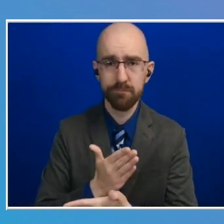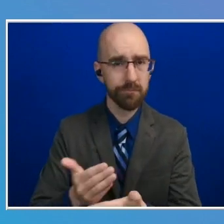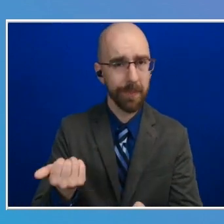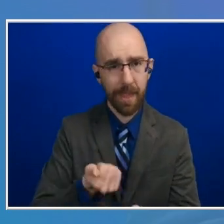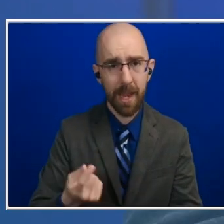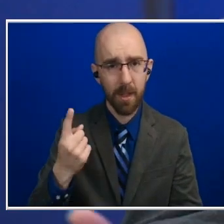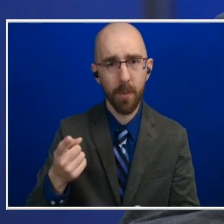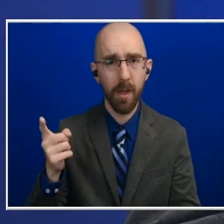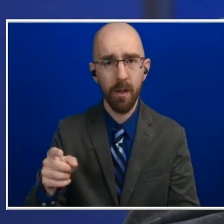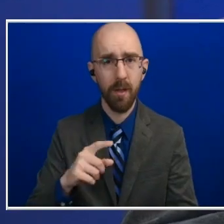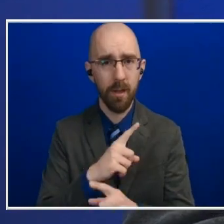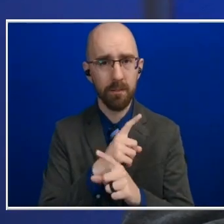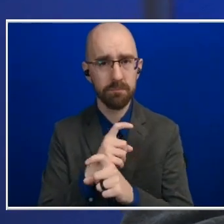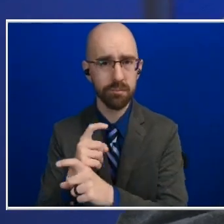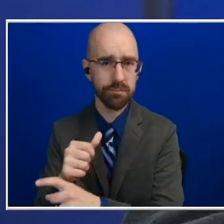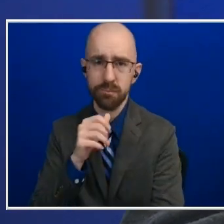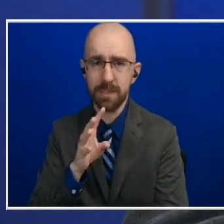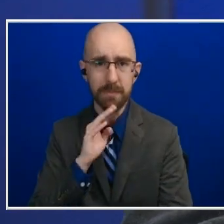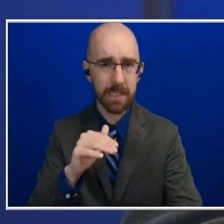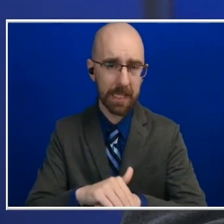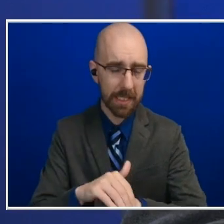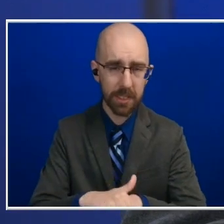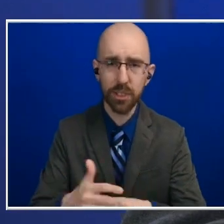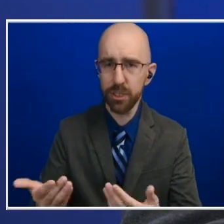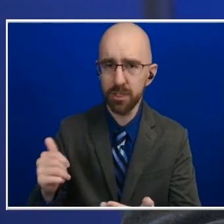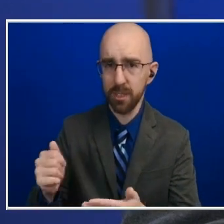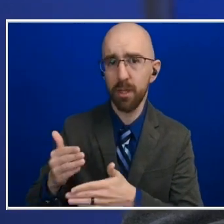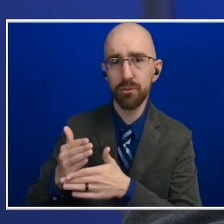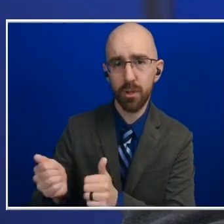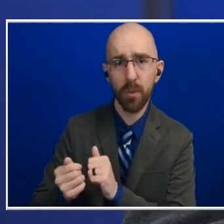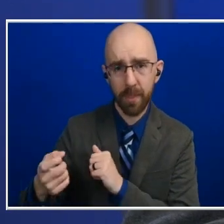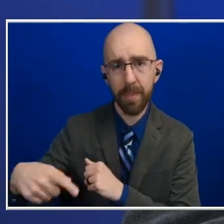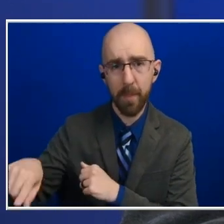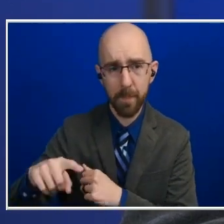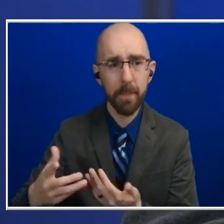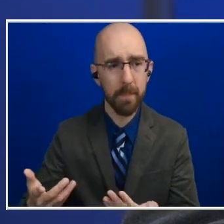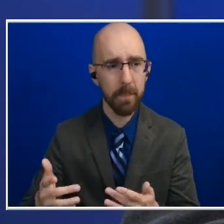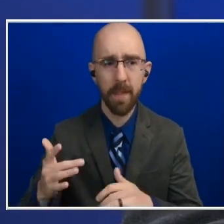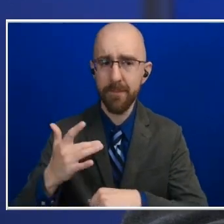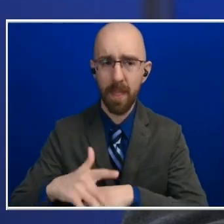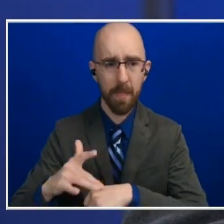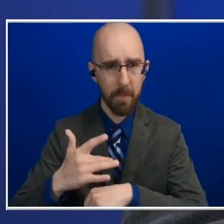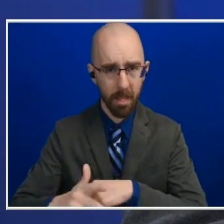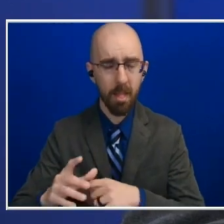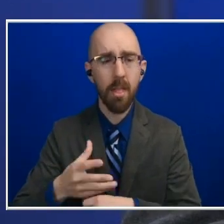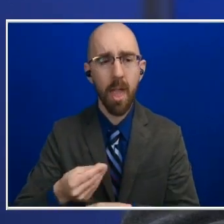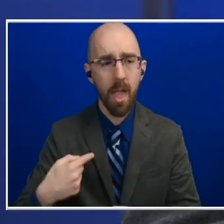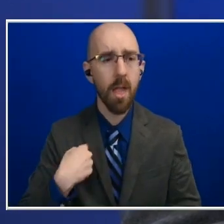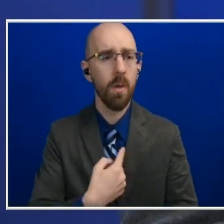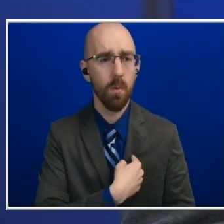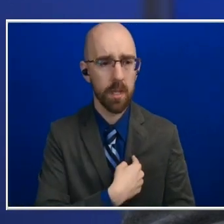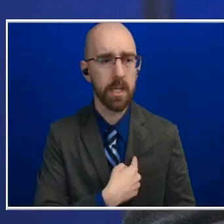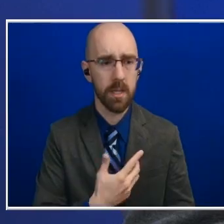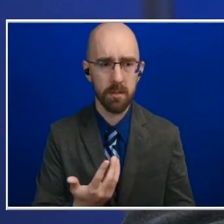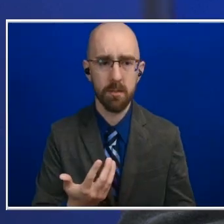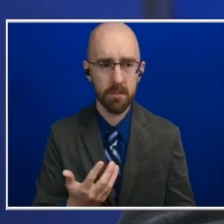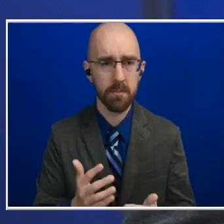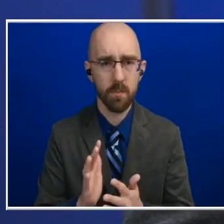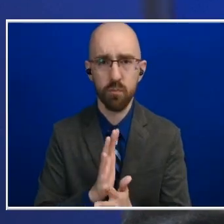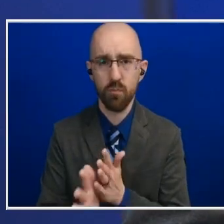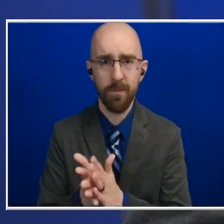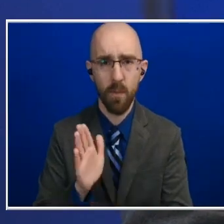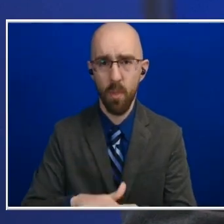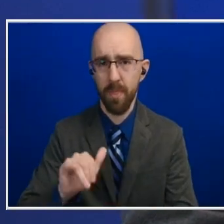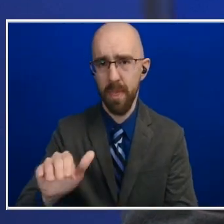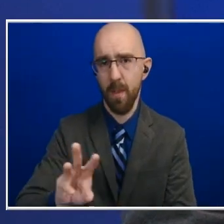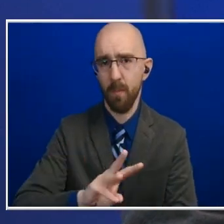our English language, but it's available, and we get traffic on that website 10